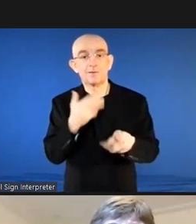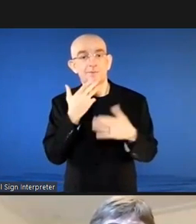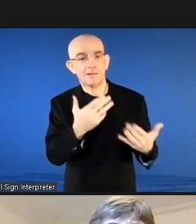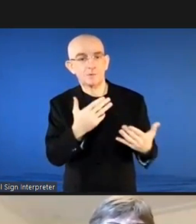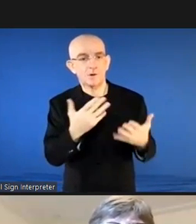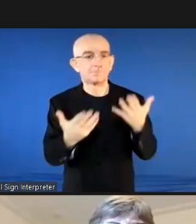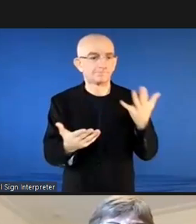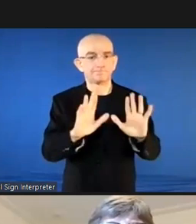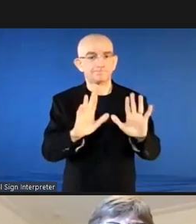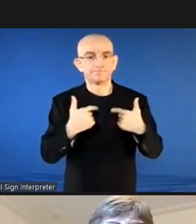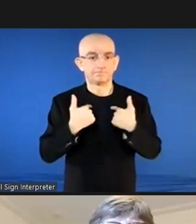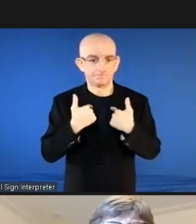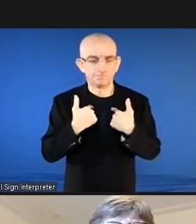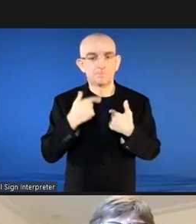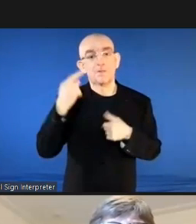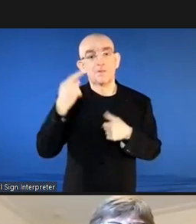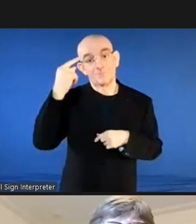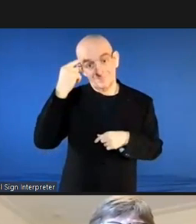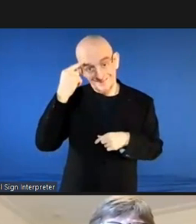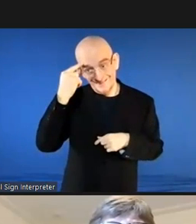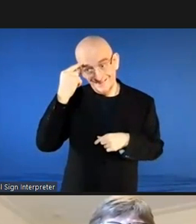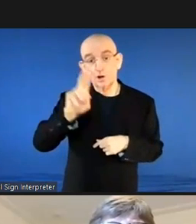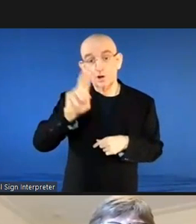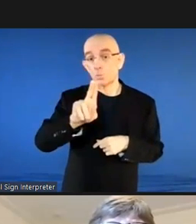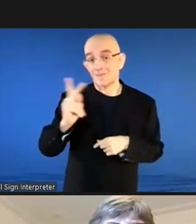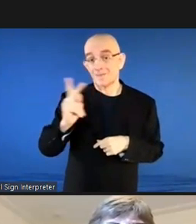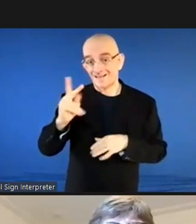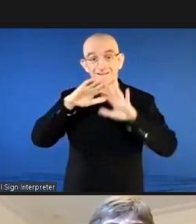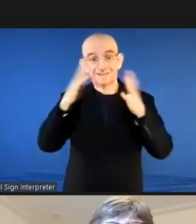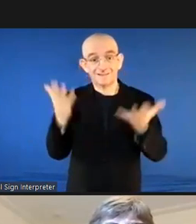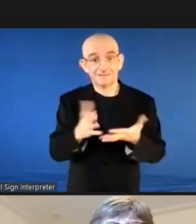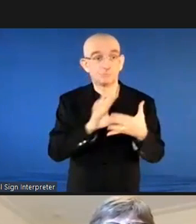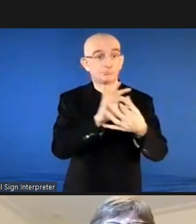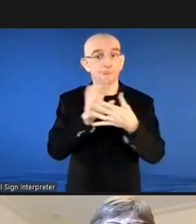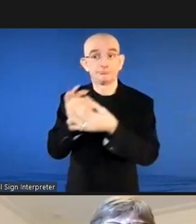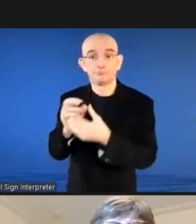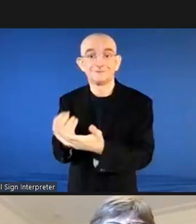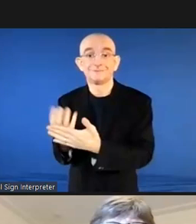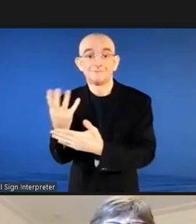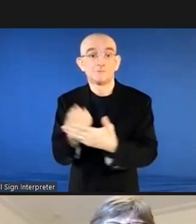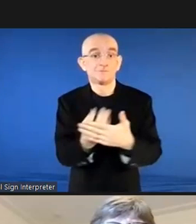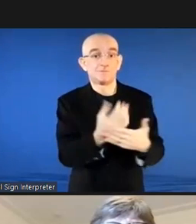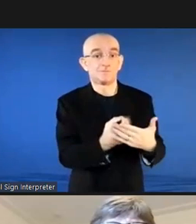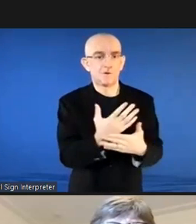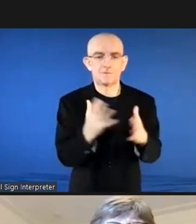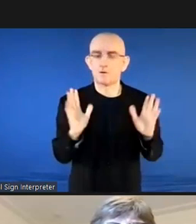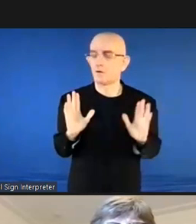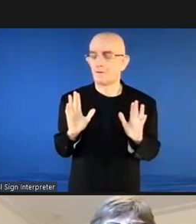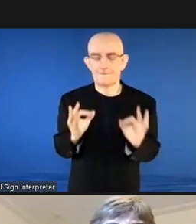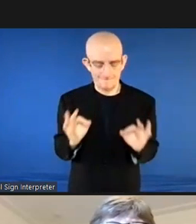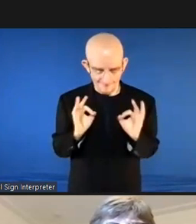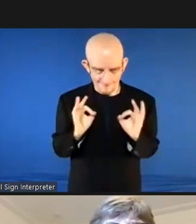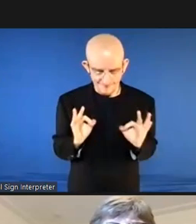has always been held up as being some of the best in the world, and I think hopefully it will continue to be